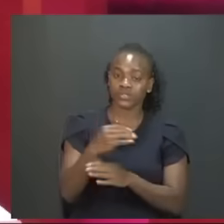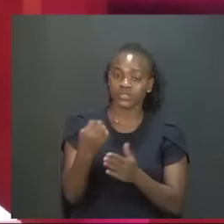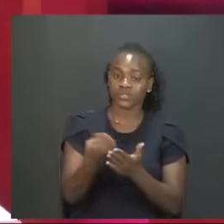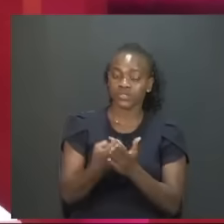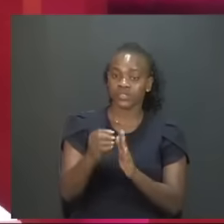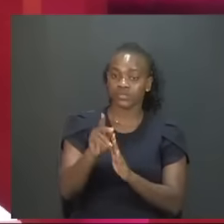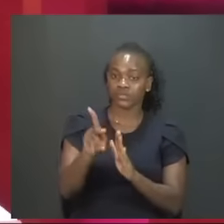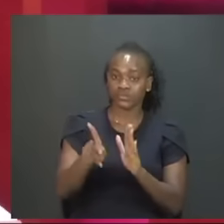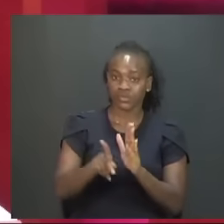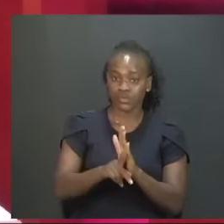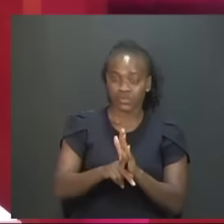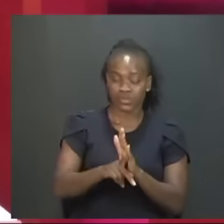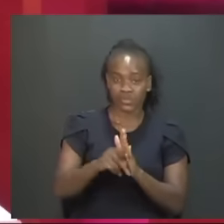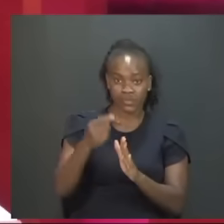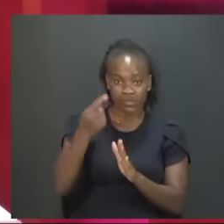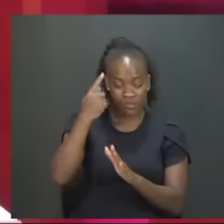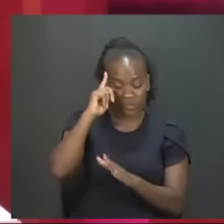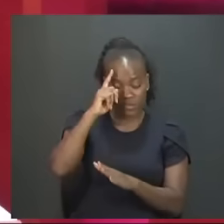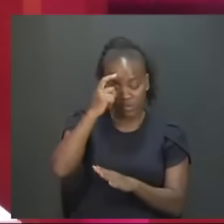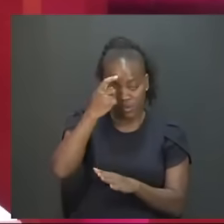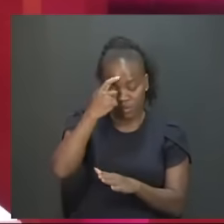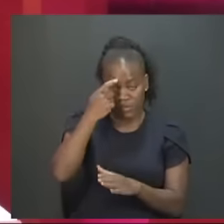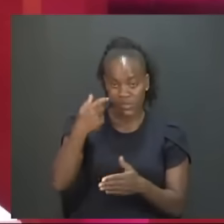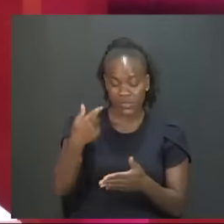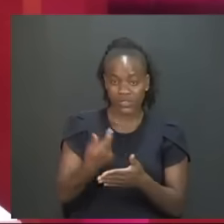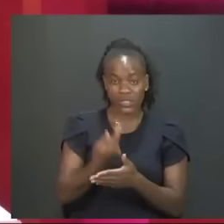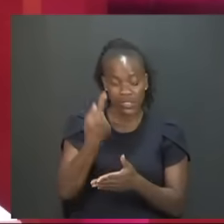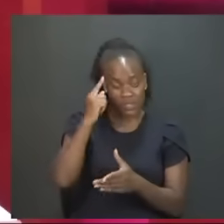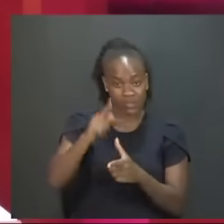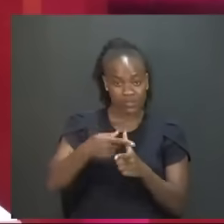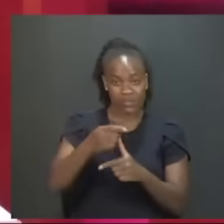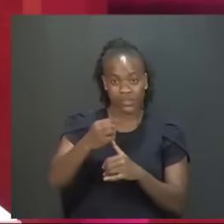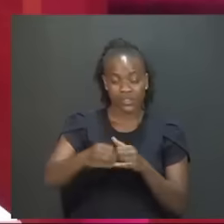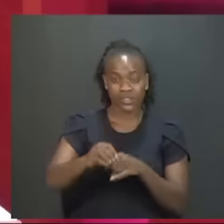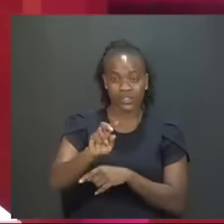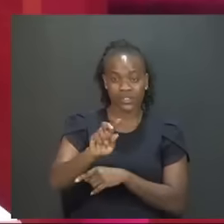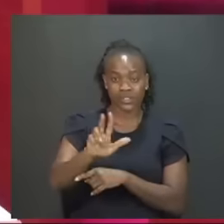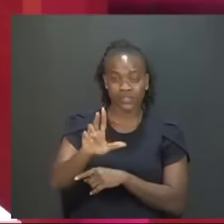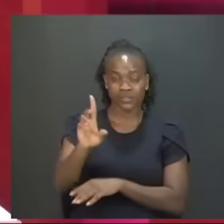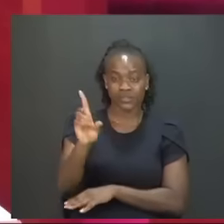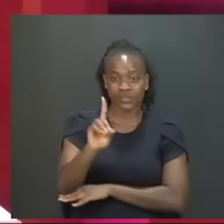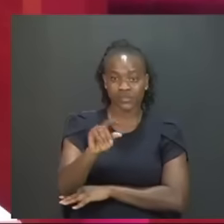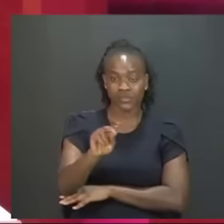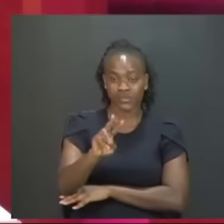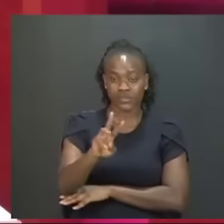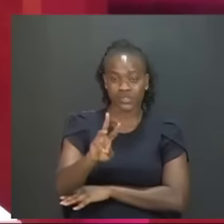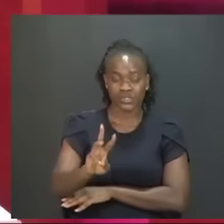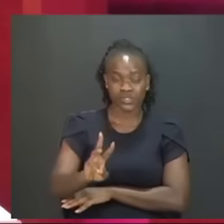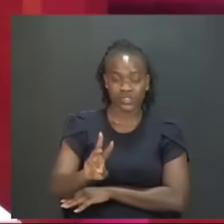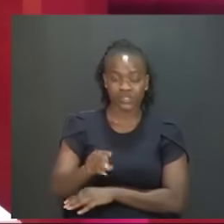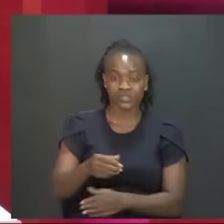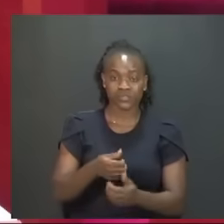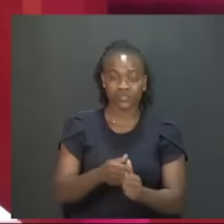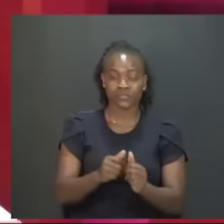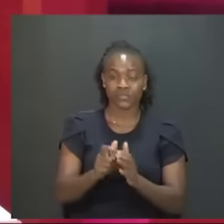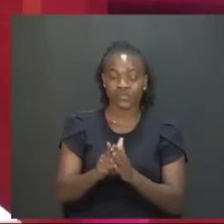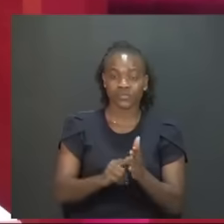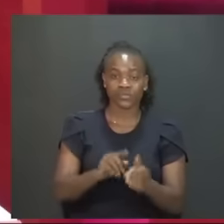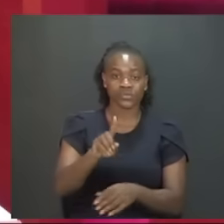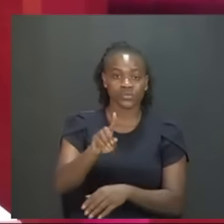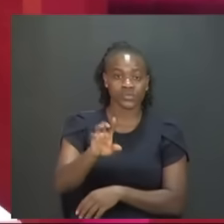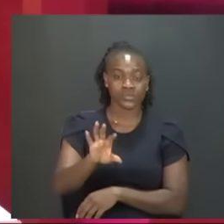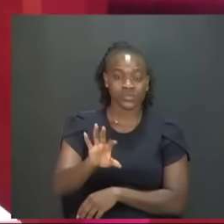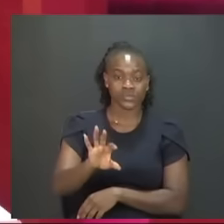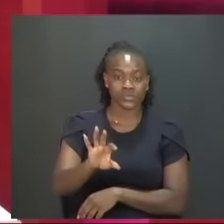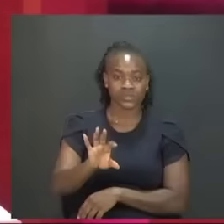policy of the Government of Ghana for the year ending 31st December 2026 in accordance with Article 179